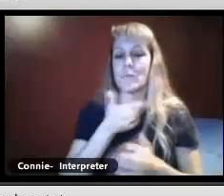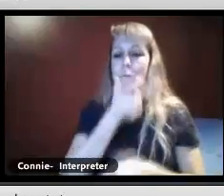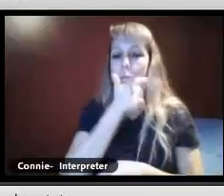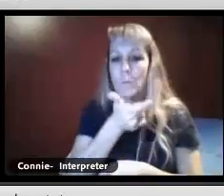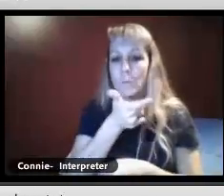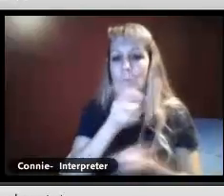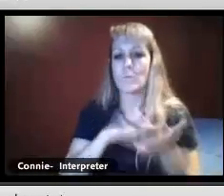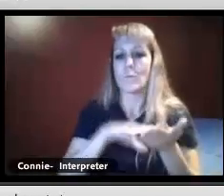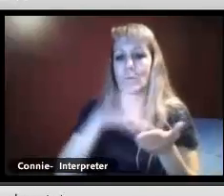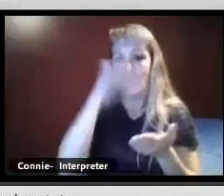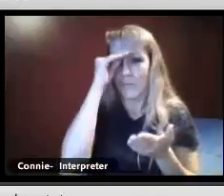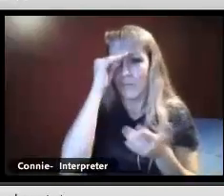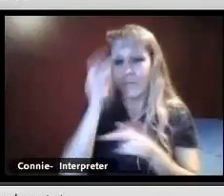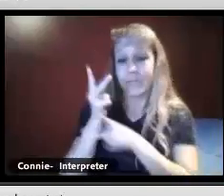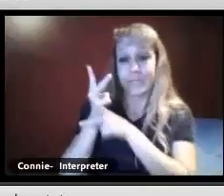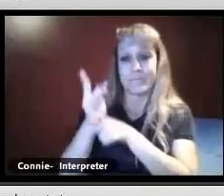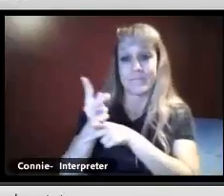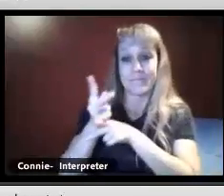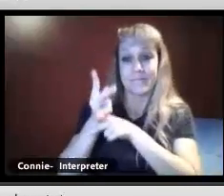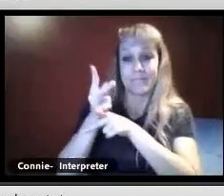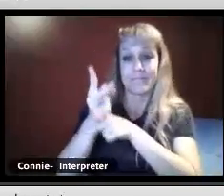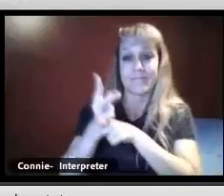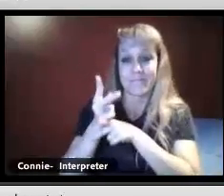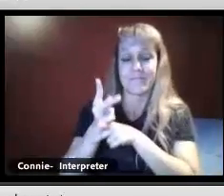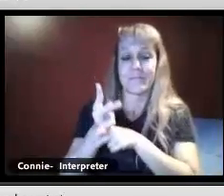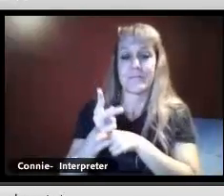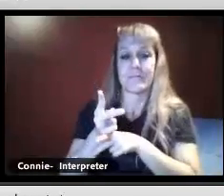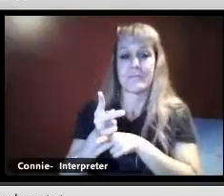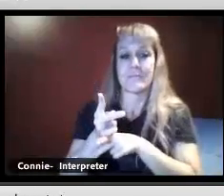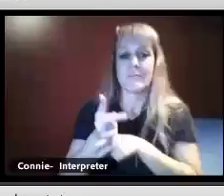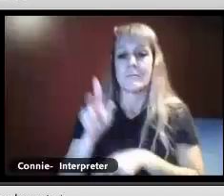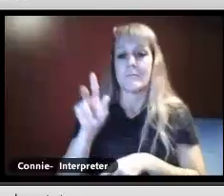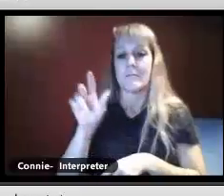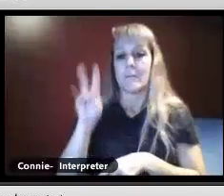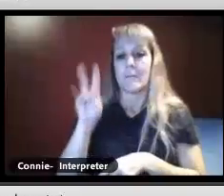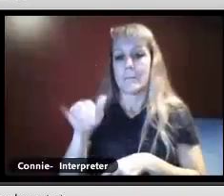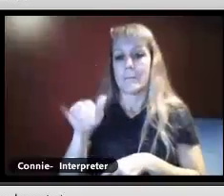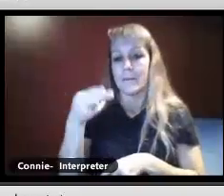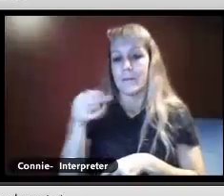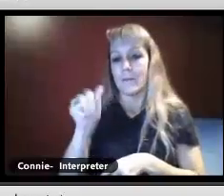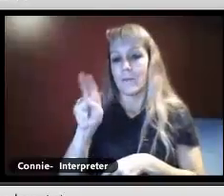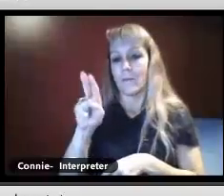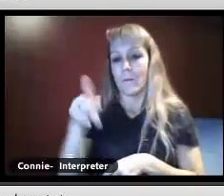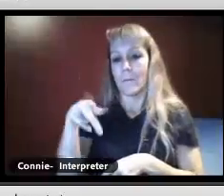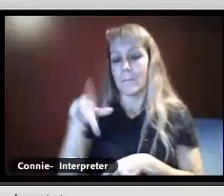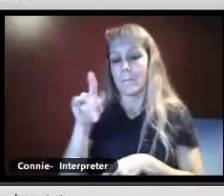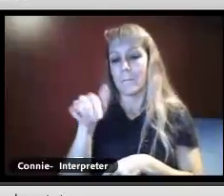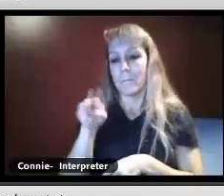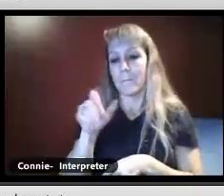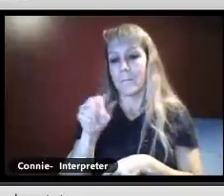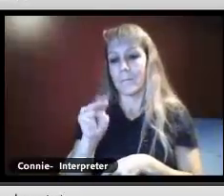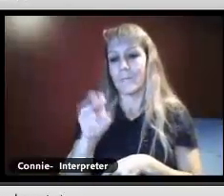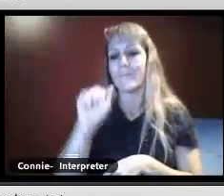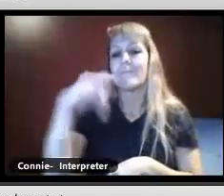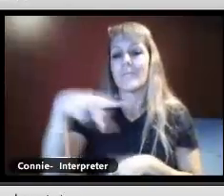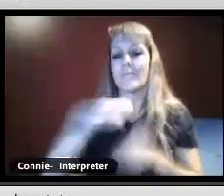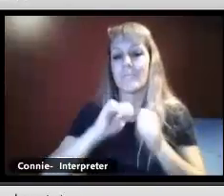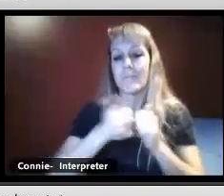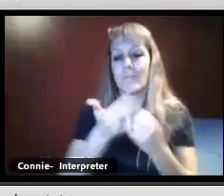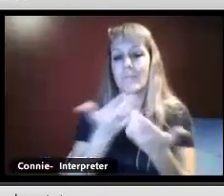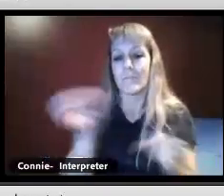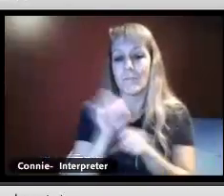want to say be careful out there. Amy Hauptman, there's an app as well for How Stuff Works. Is that what you're conveying